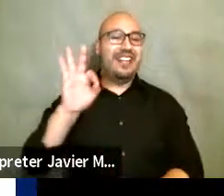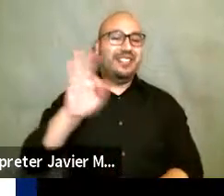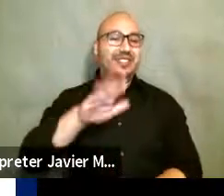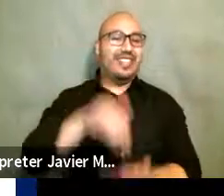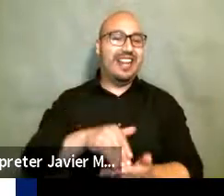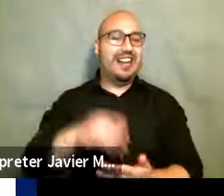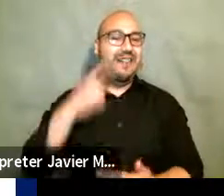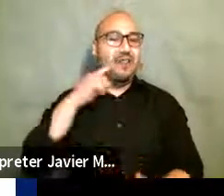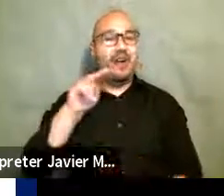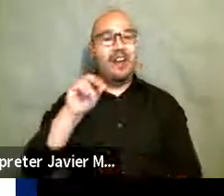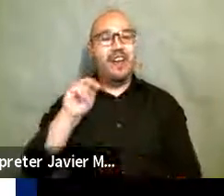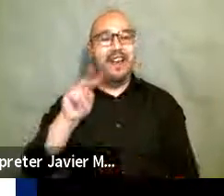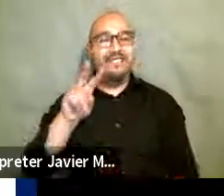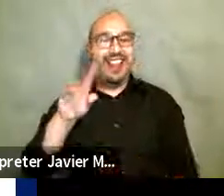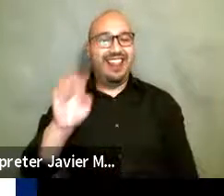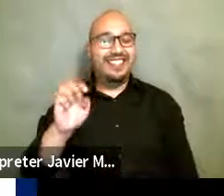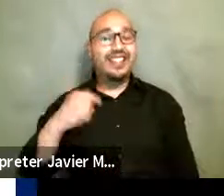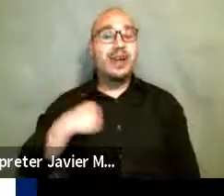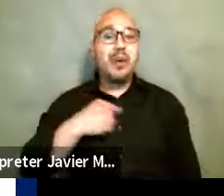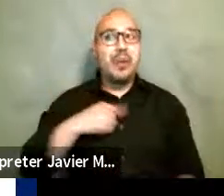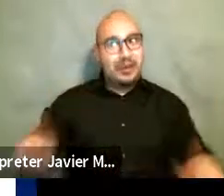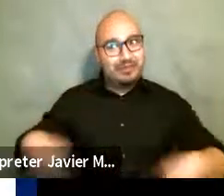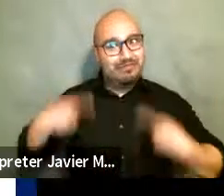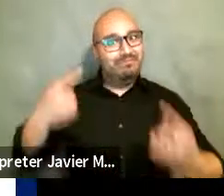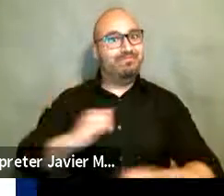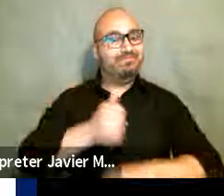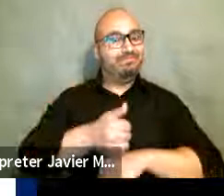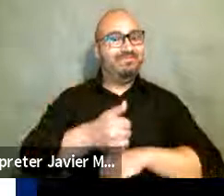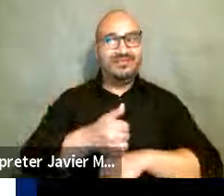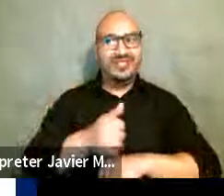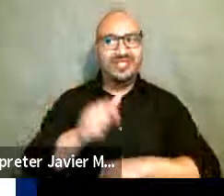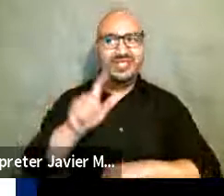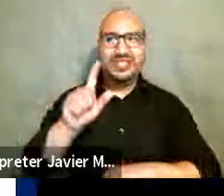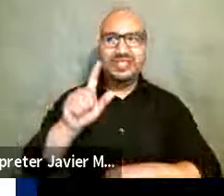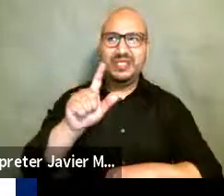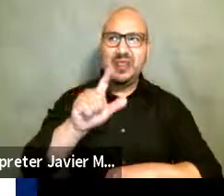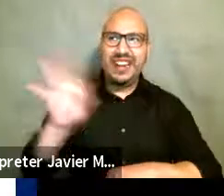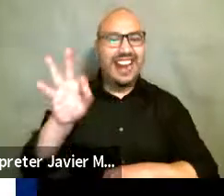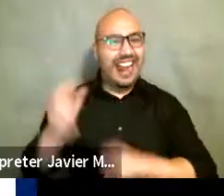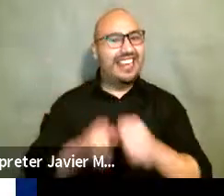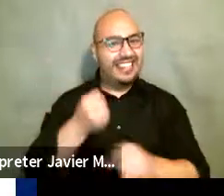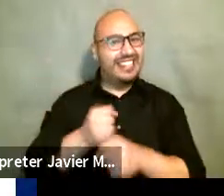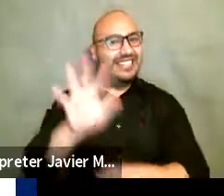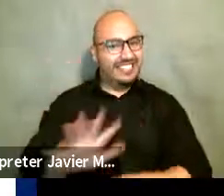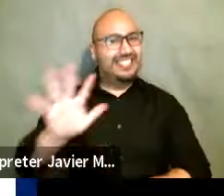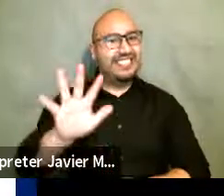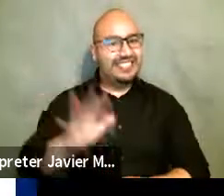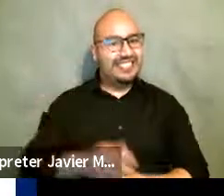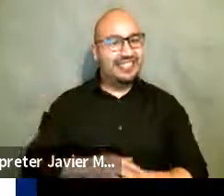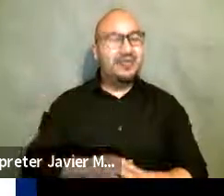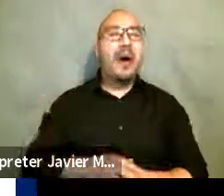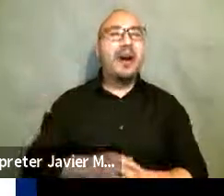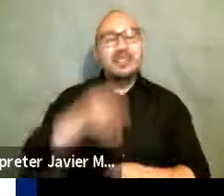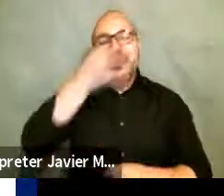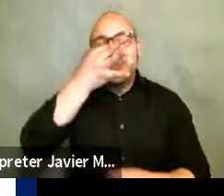Nonviolence. And we have been around for like 29 years. Well, it'll be